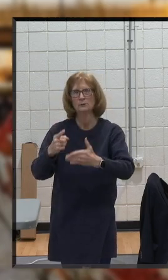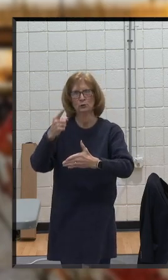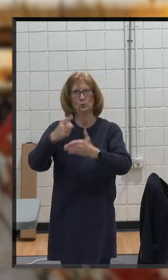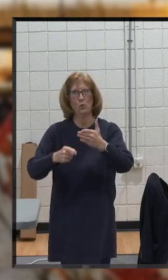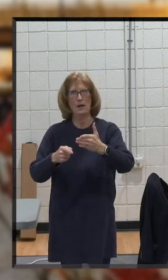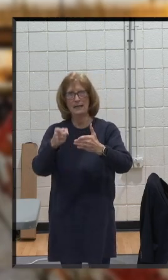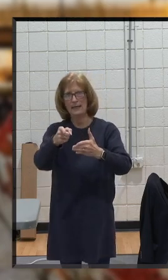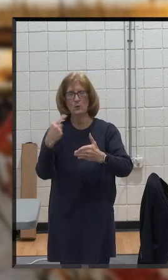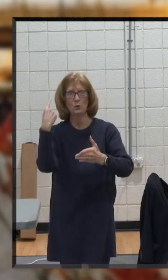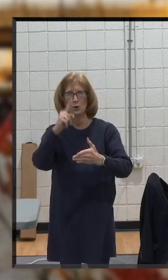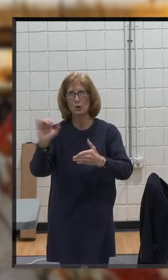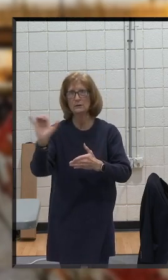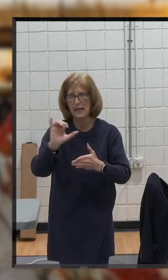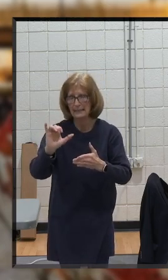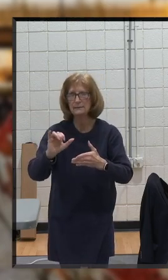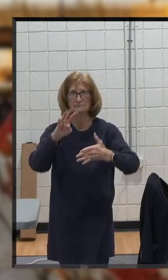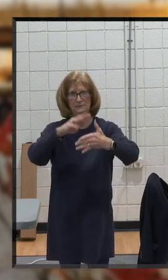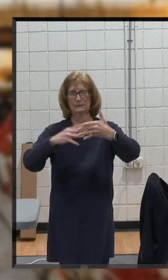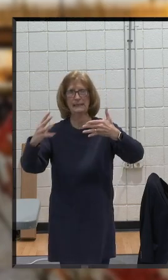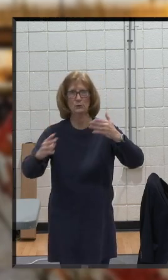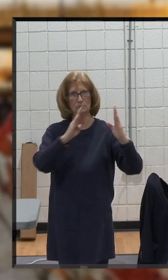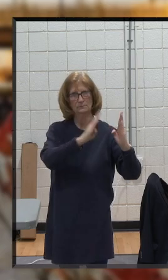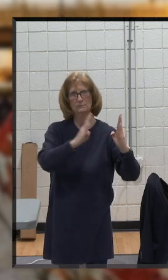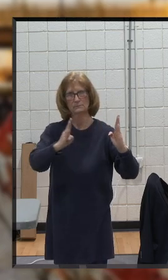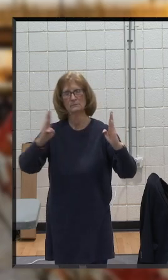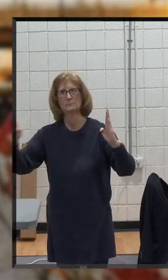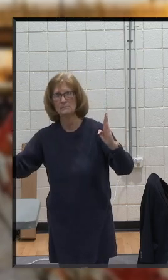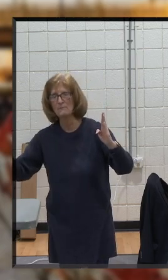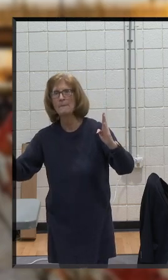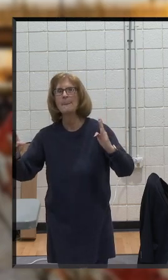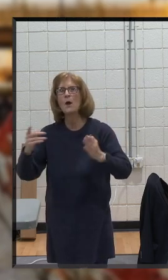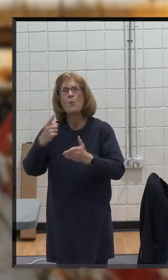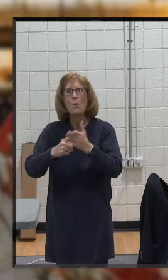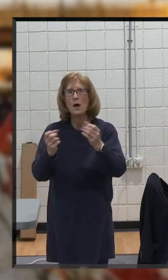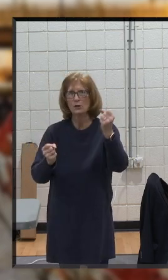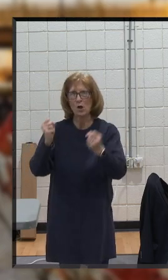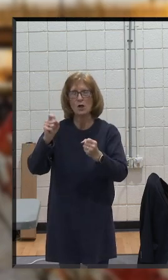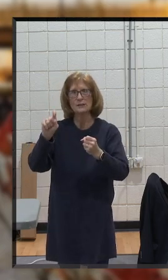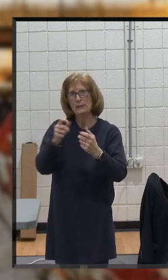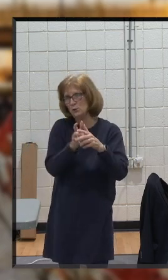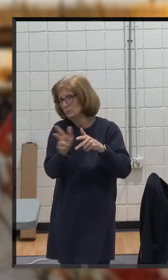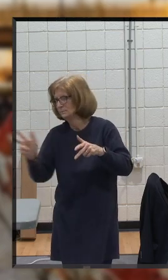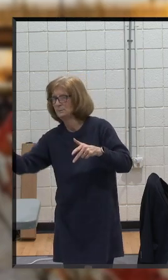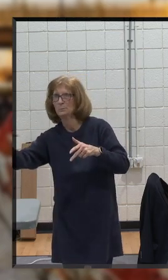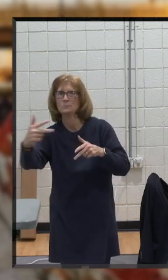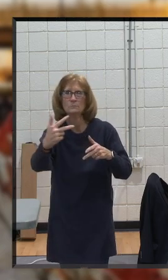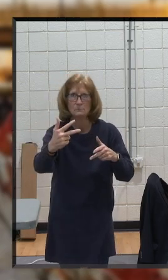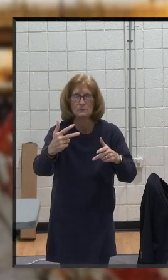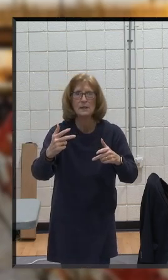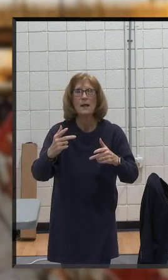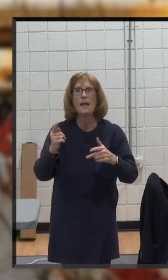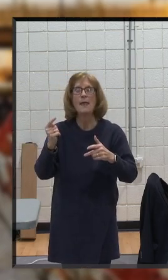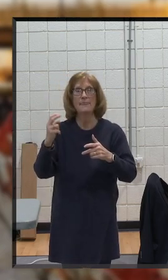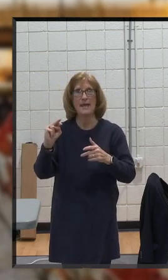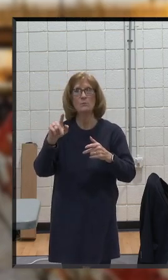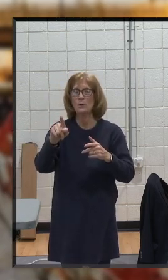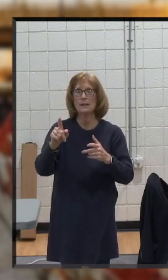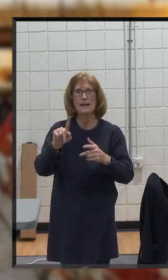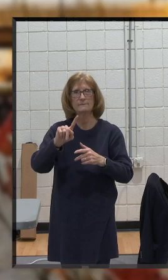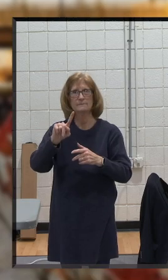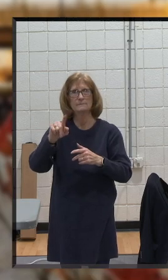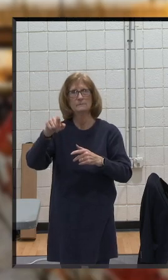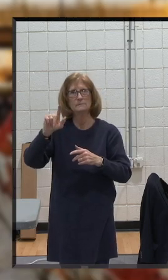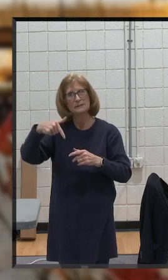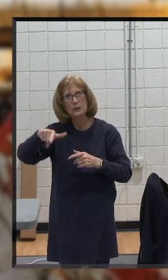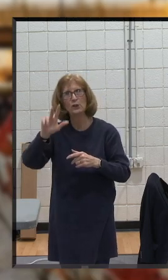anticipated construction schedule, the vehicular detours, next steps, and then we'll move into question and answer, and then, like I